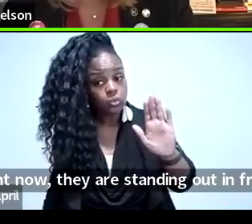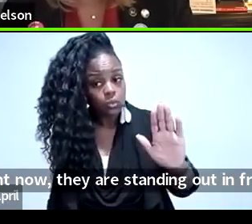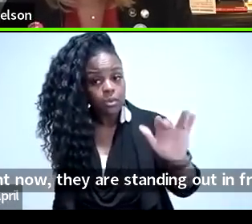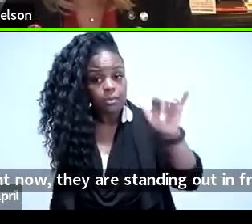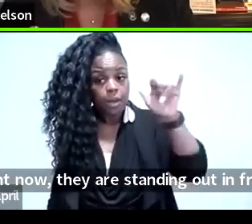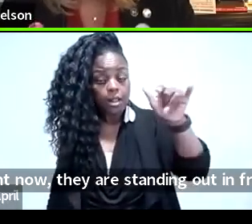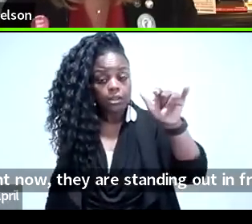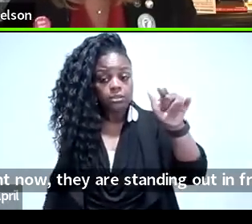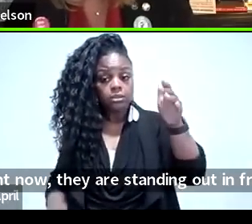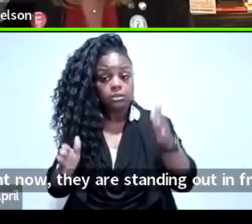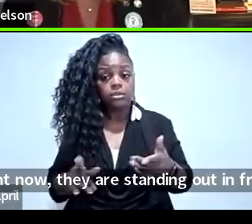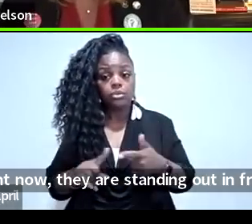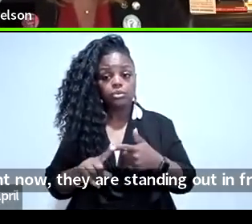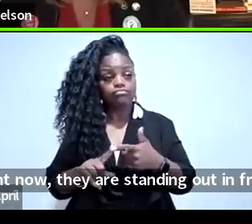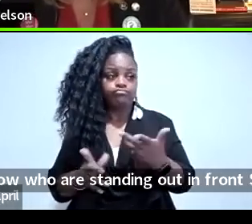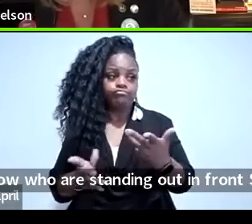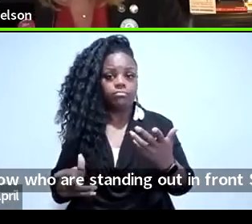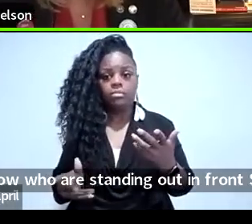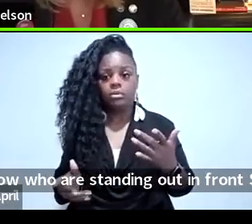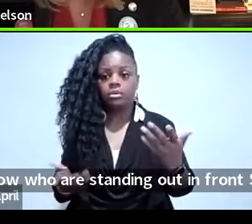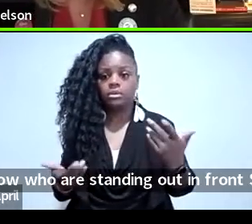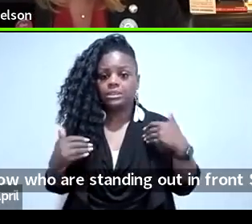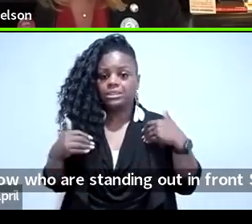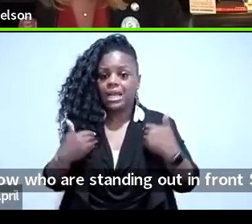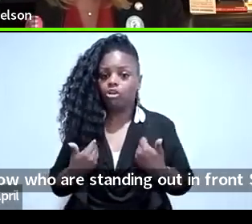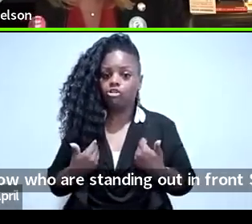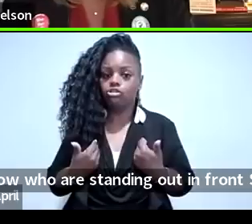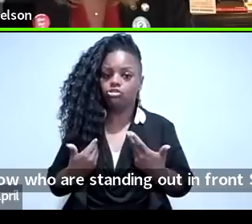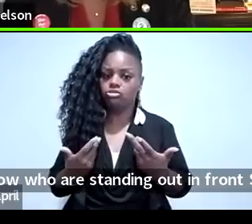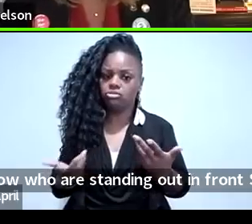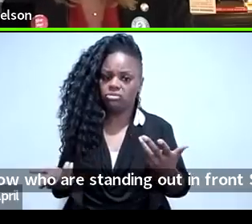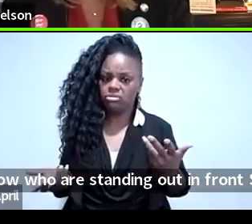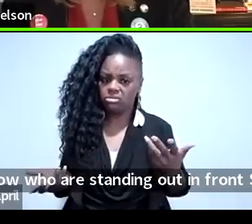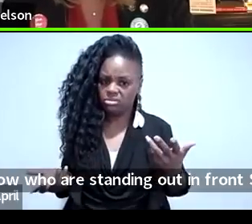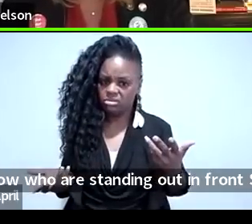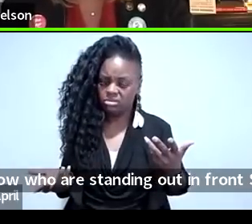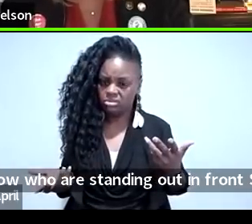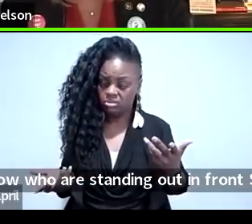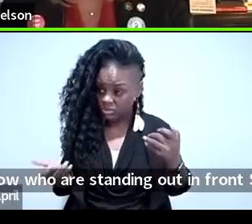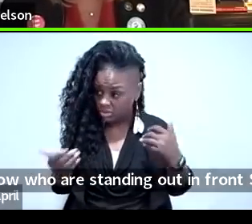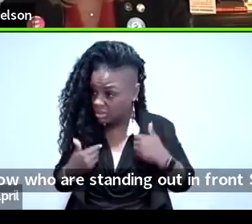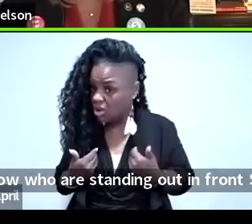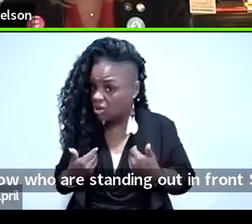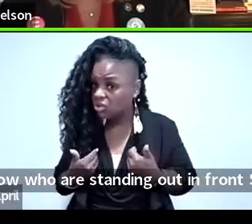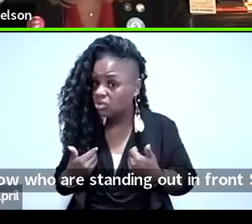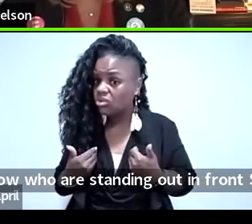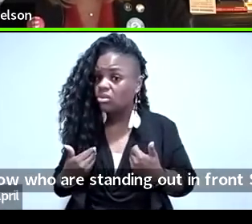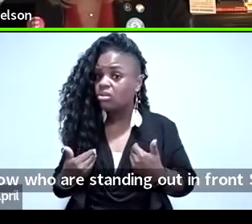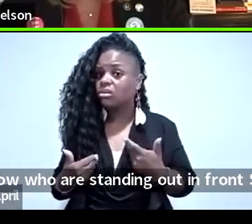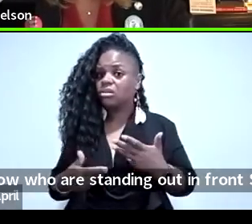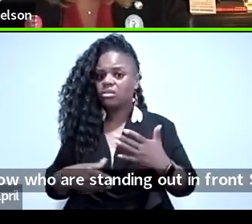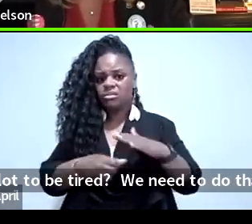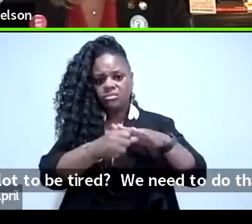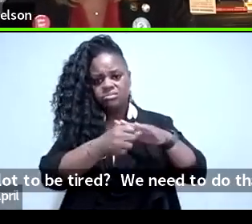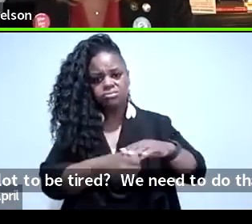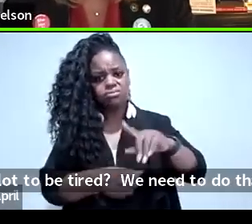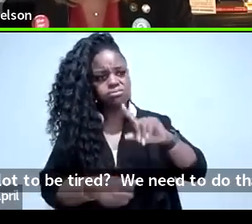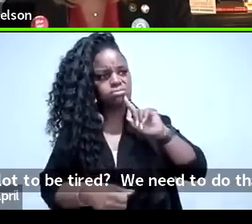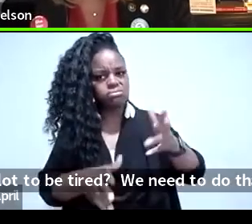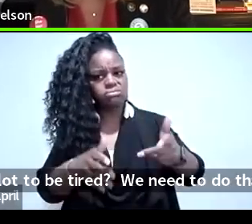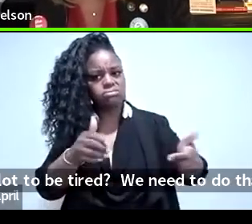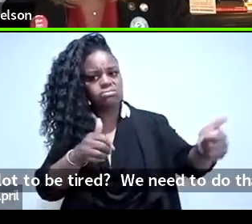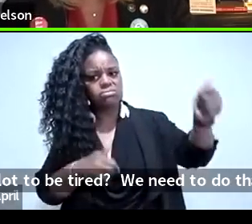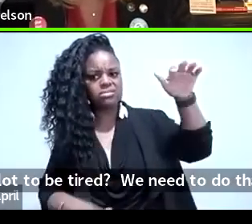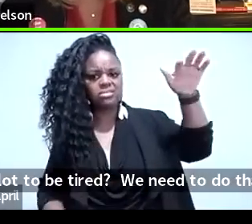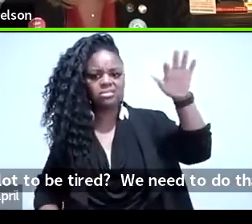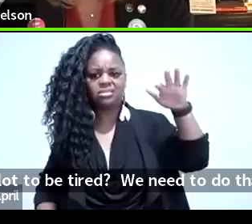Delta Airlines, right? So we need to do that. But we also have to demand of politicians. President